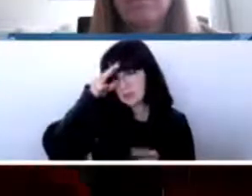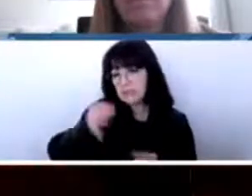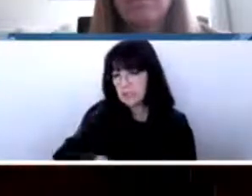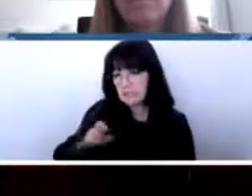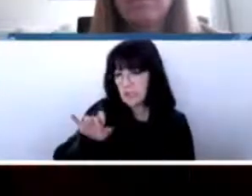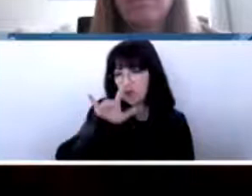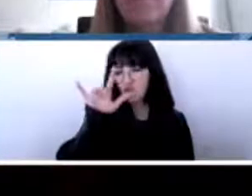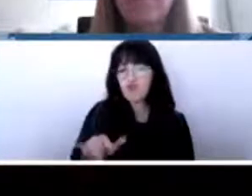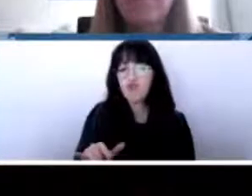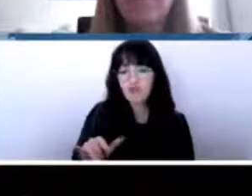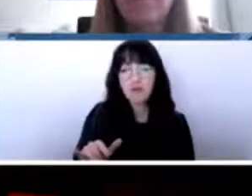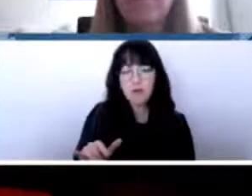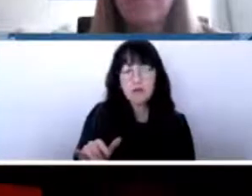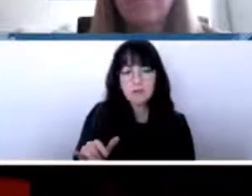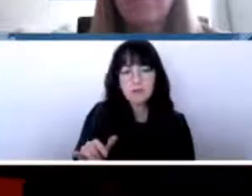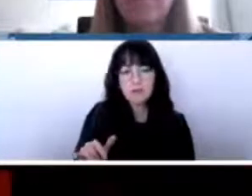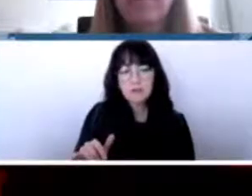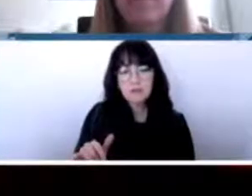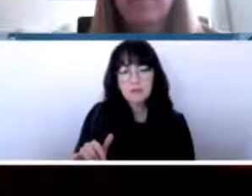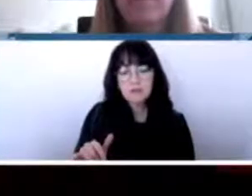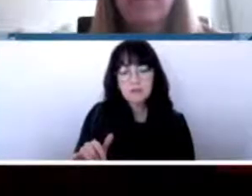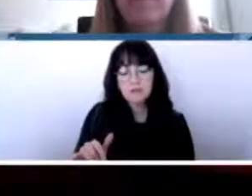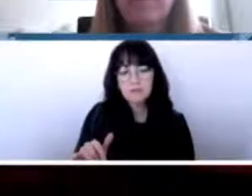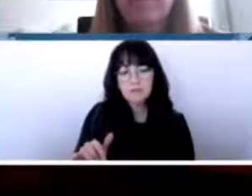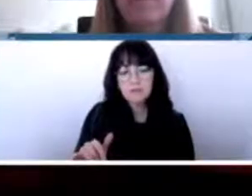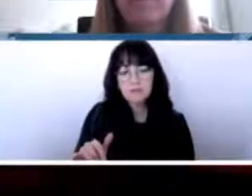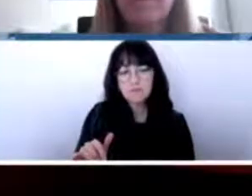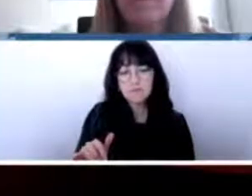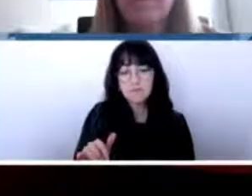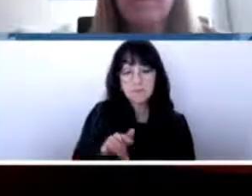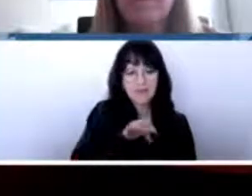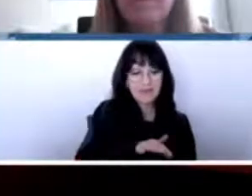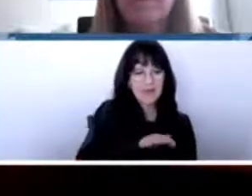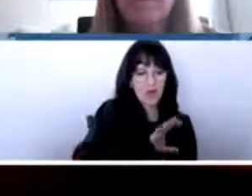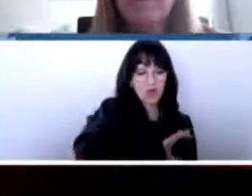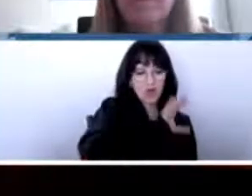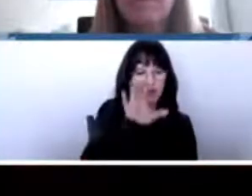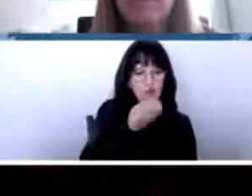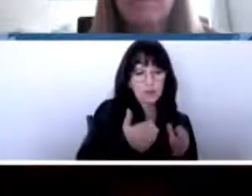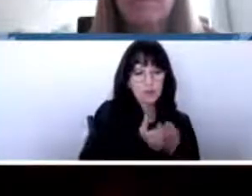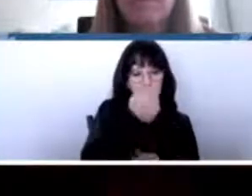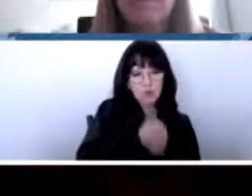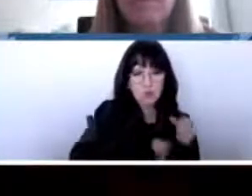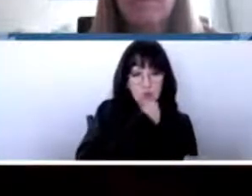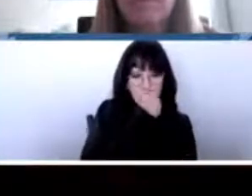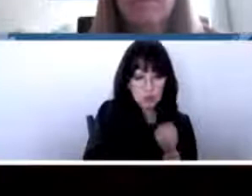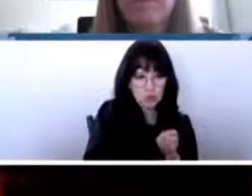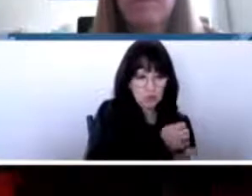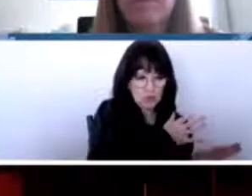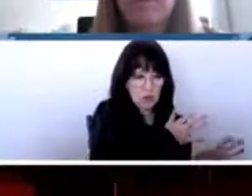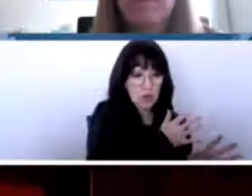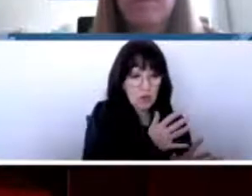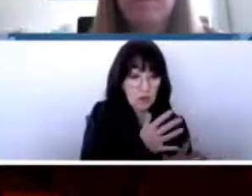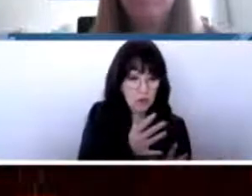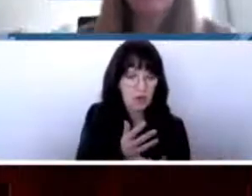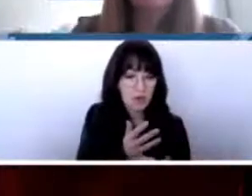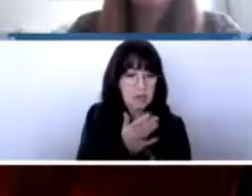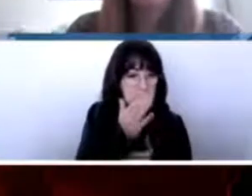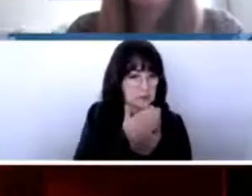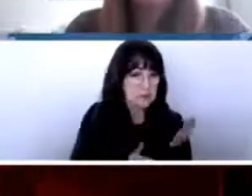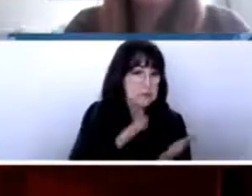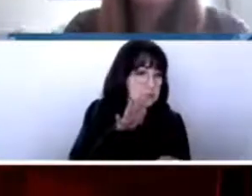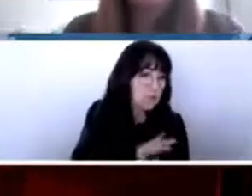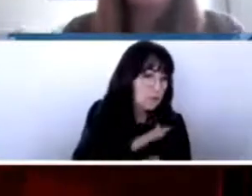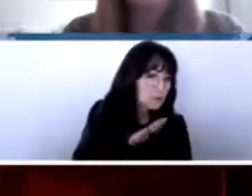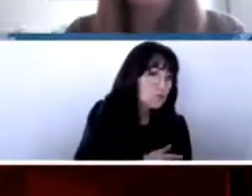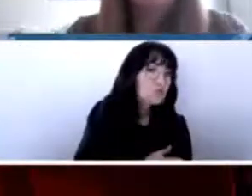early, particularly coming out of the Christmas, New Year's holiday, where I think some schools were in, other